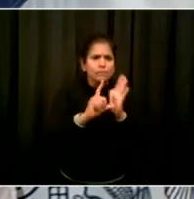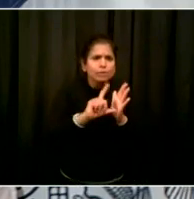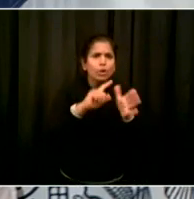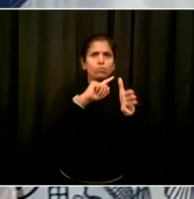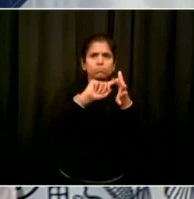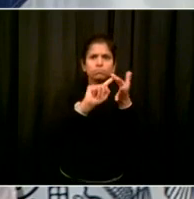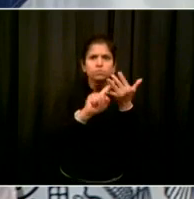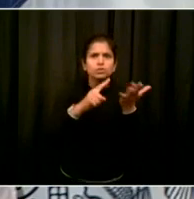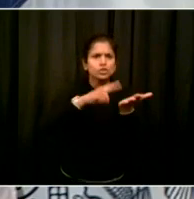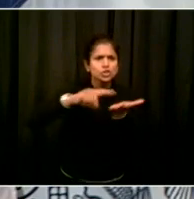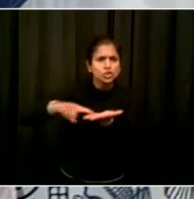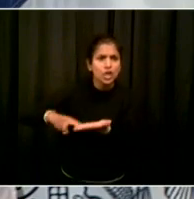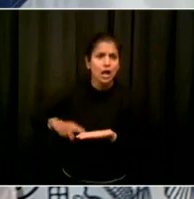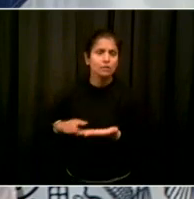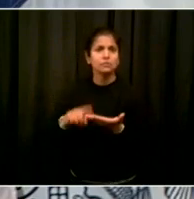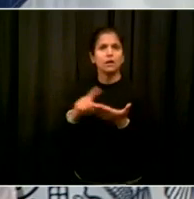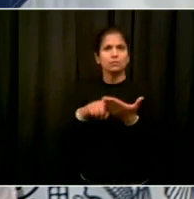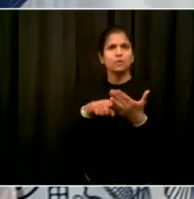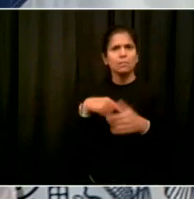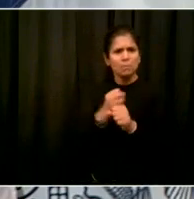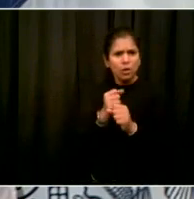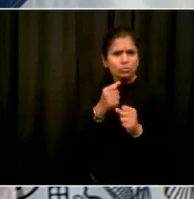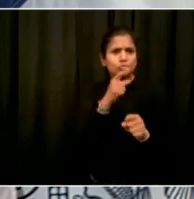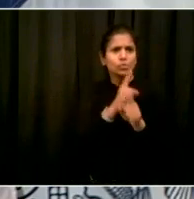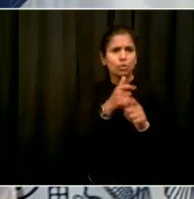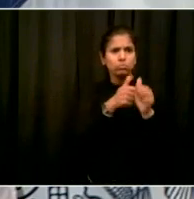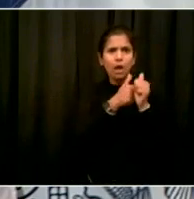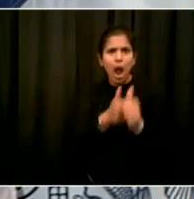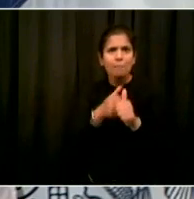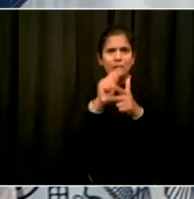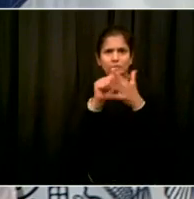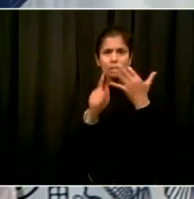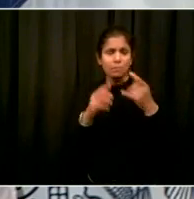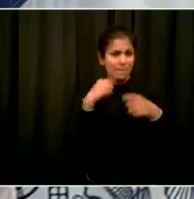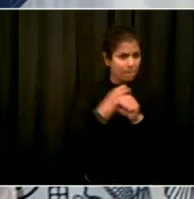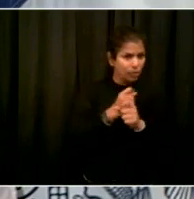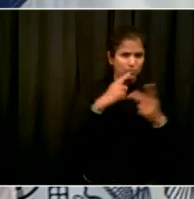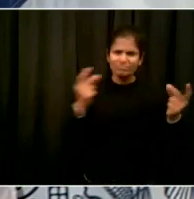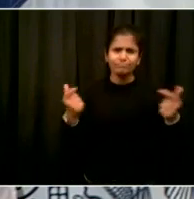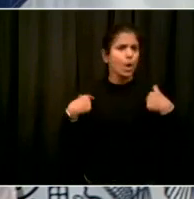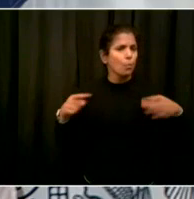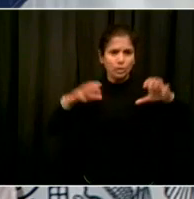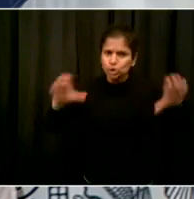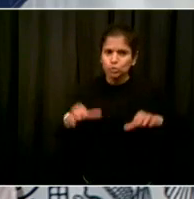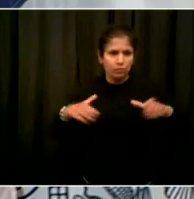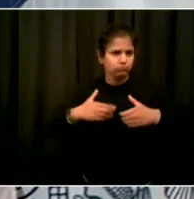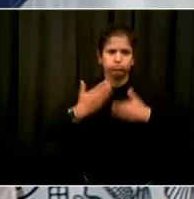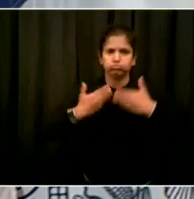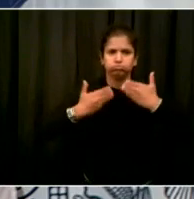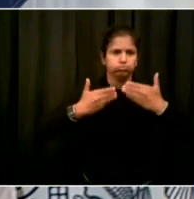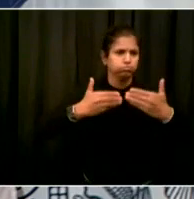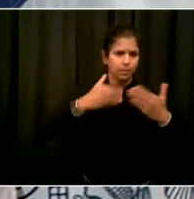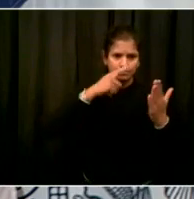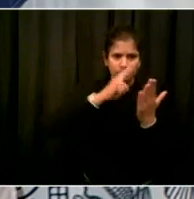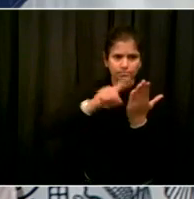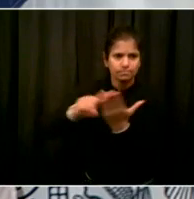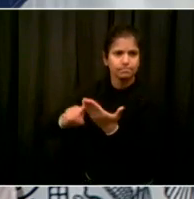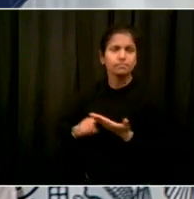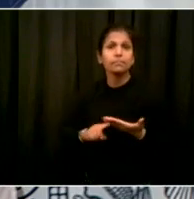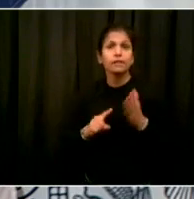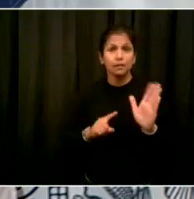go through that process as quickly as possible. So it is winding down. I'm not going to give you an exact day or hour, but it will be very